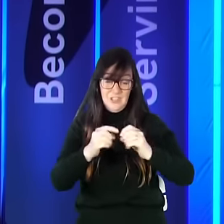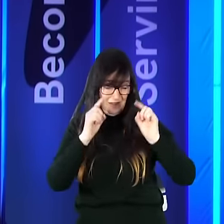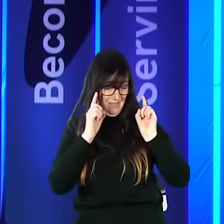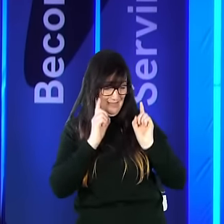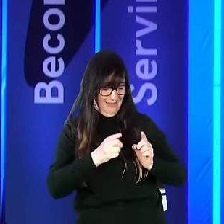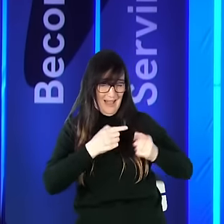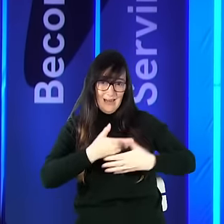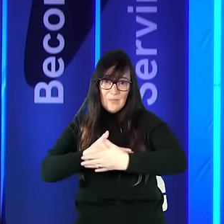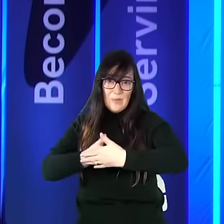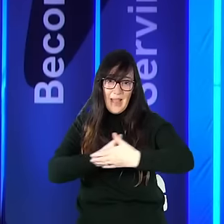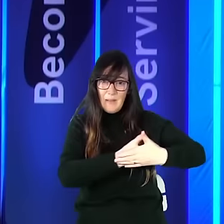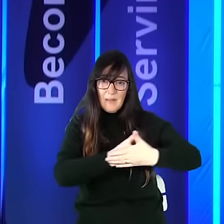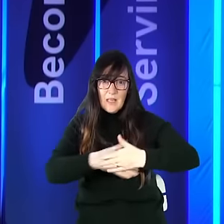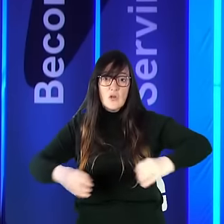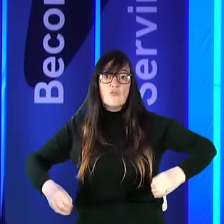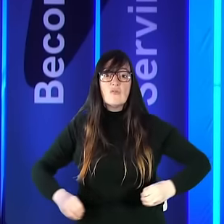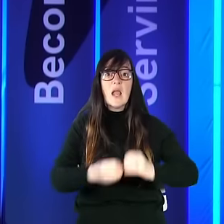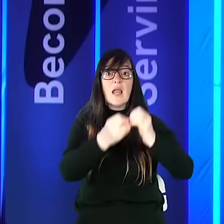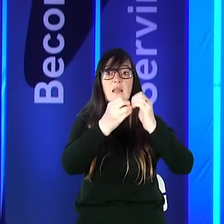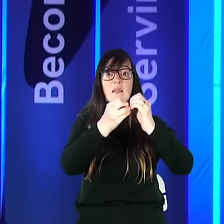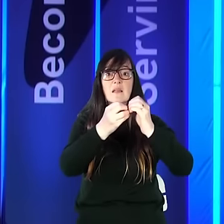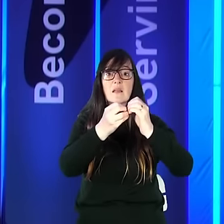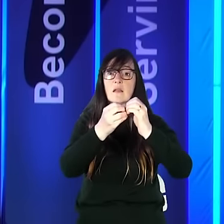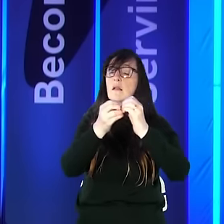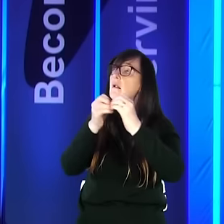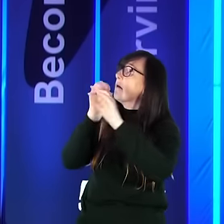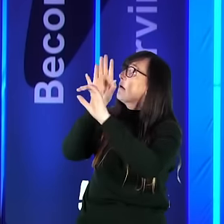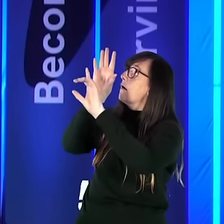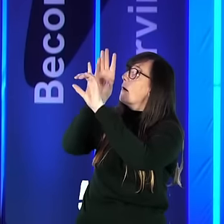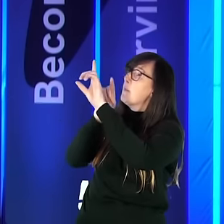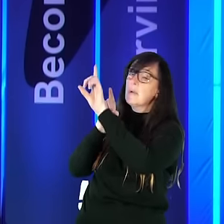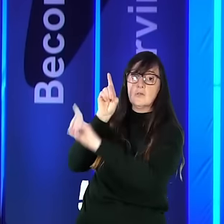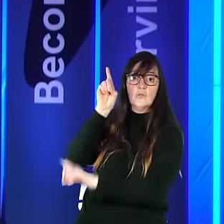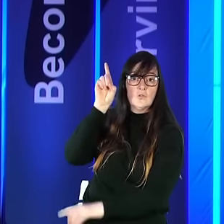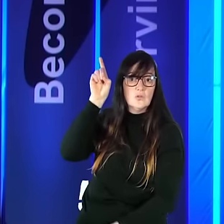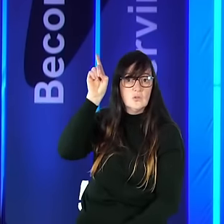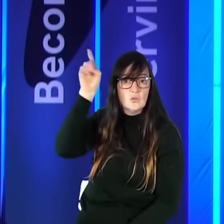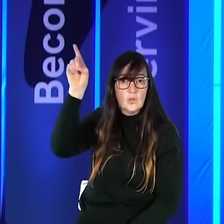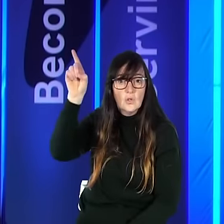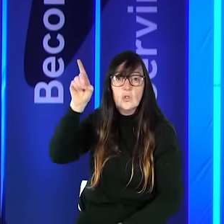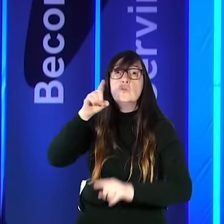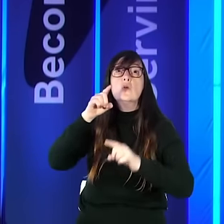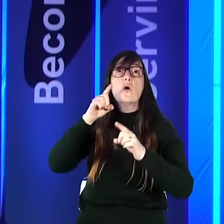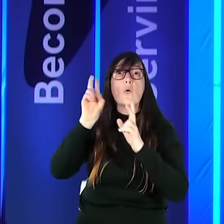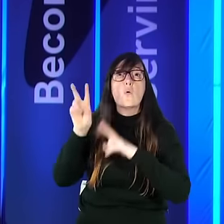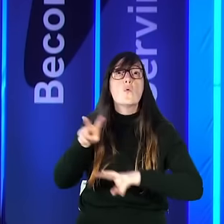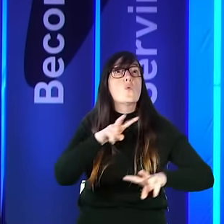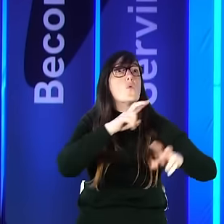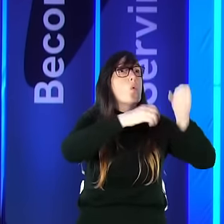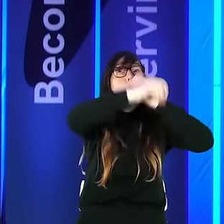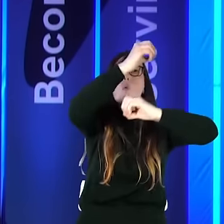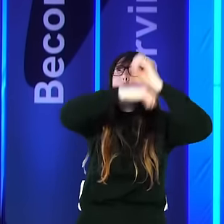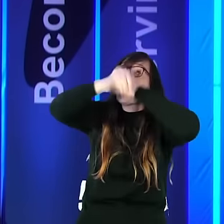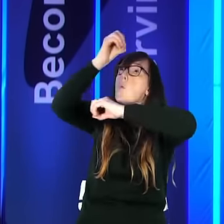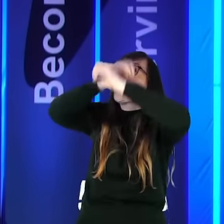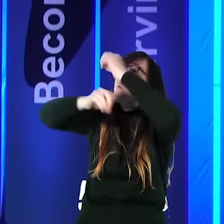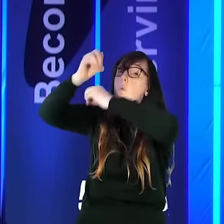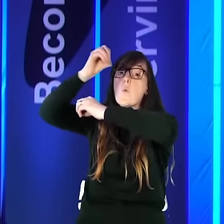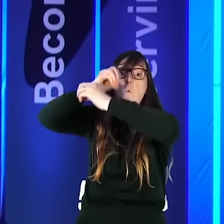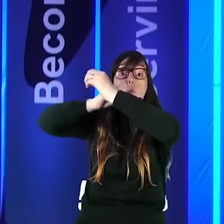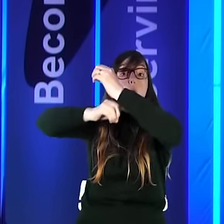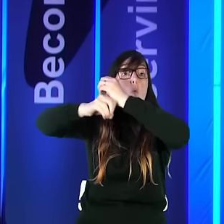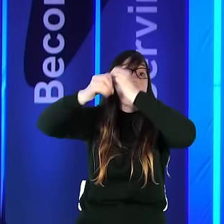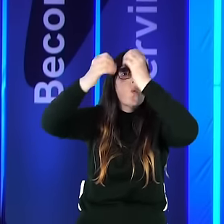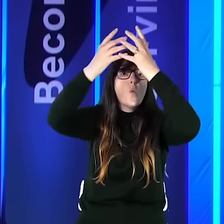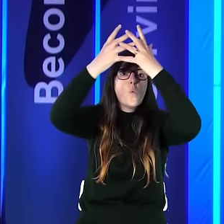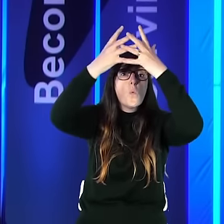is created in the image of God. And when the stars of the universe fade away,